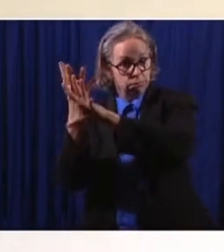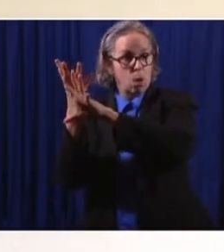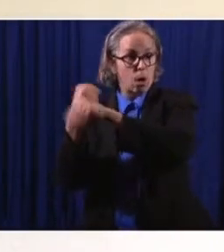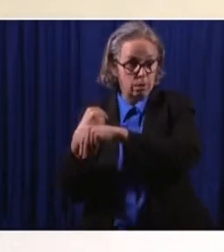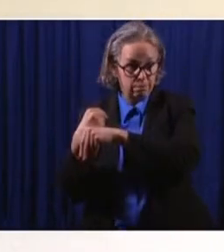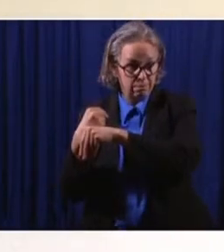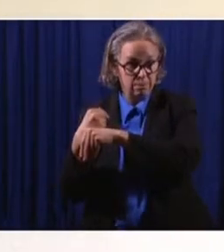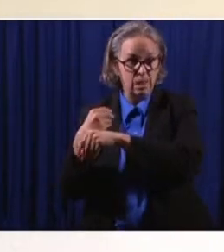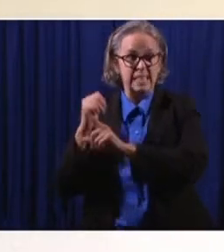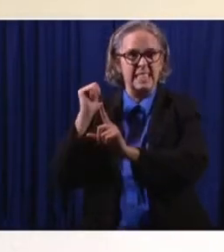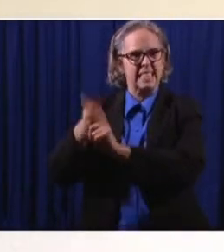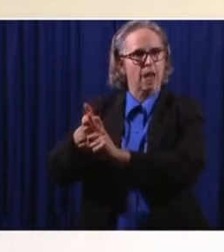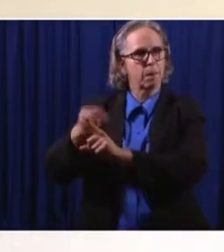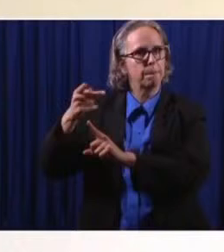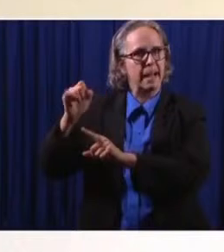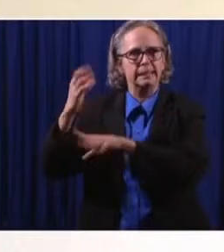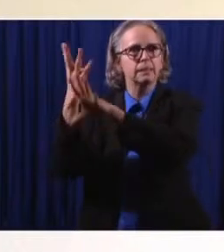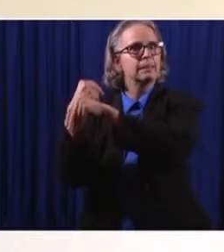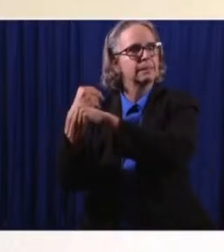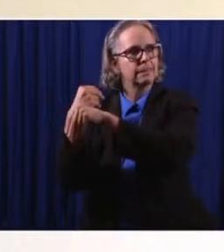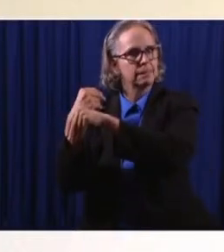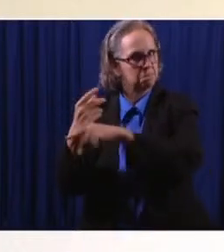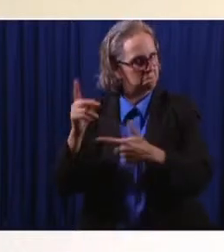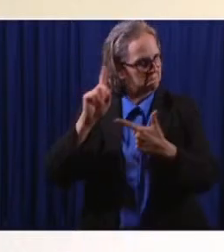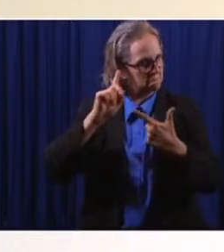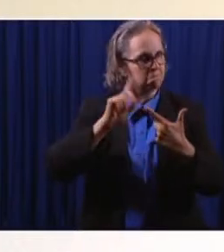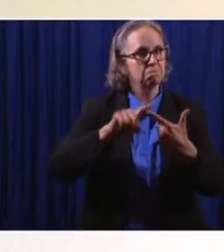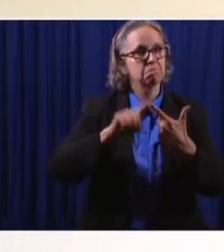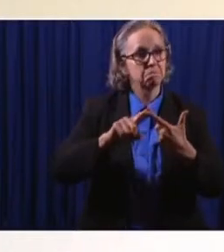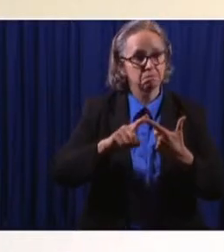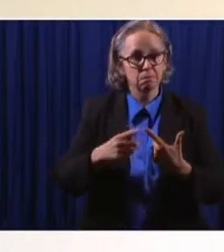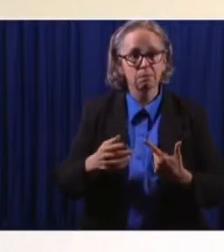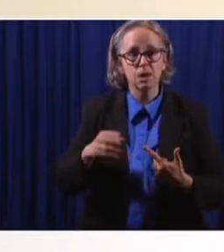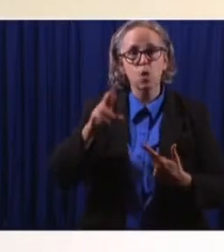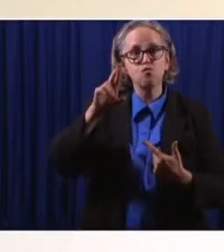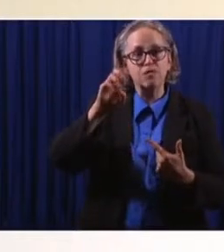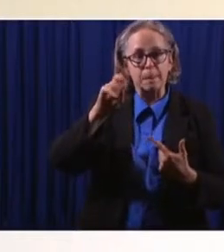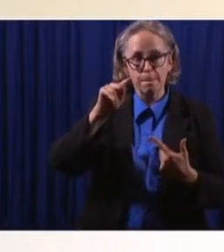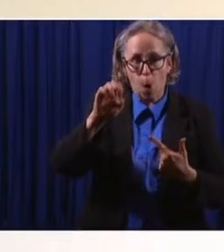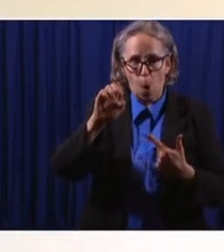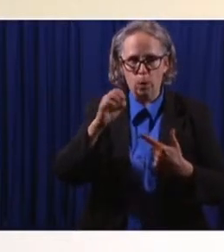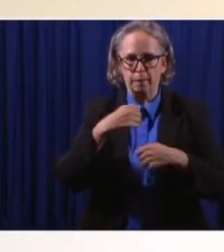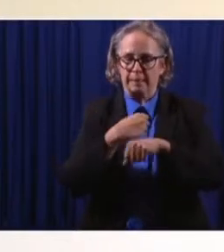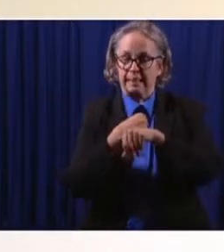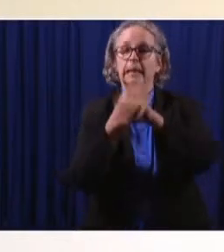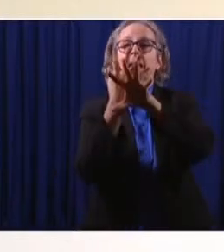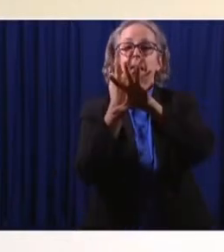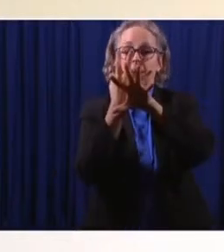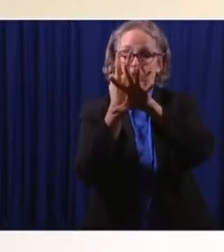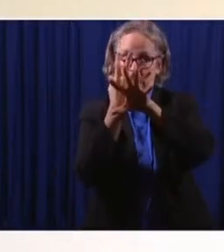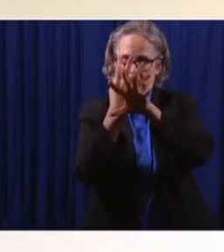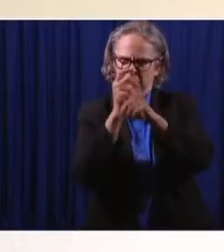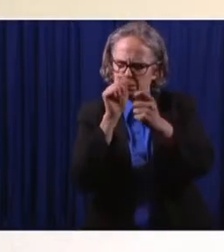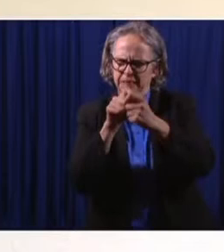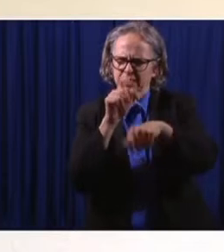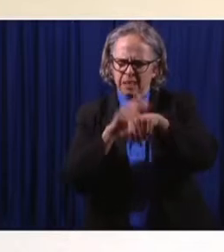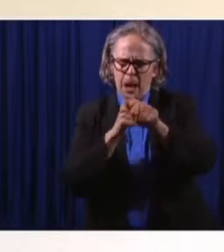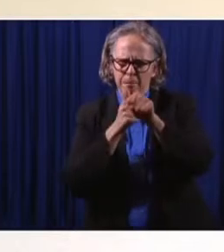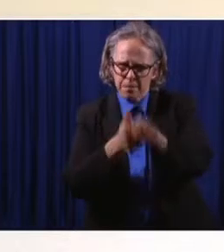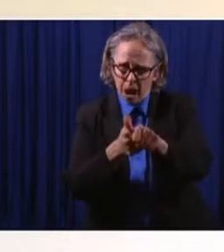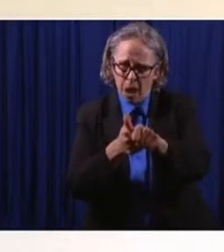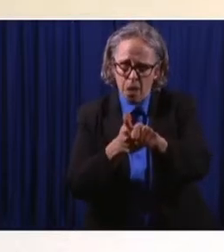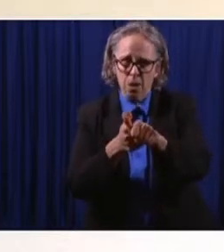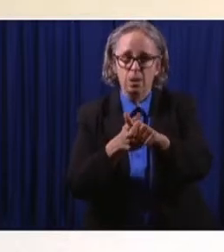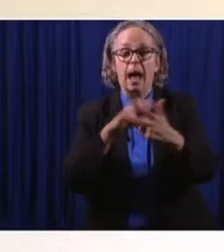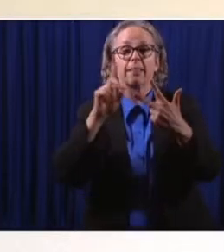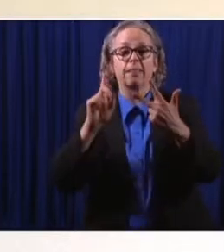We have a remote option, which is a synchronous course. So you meet at a certain time, just at a remote location. And then we have an